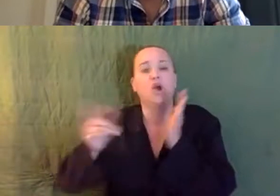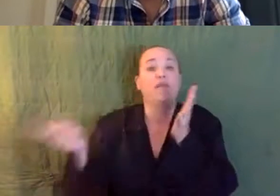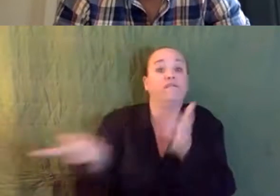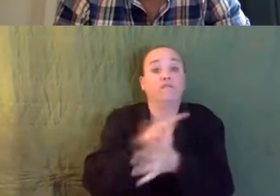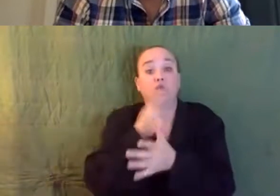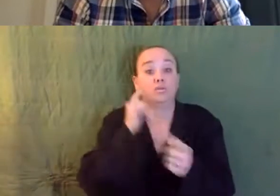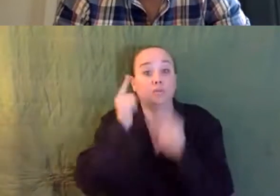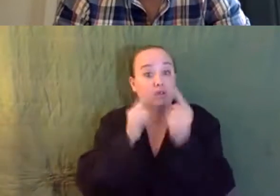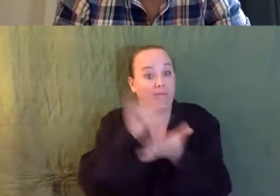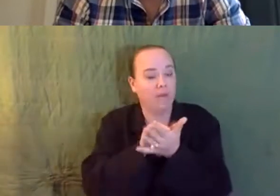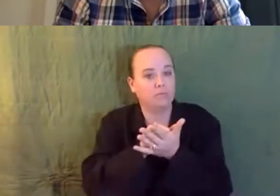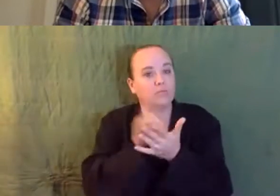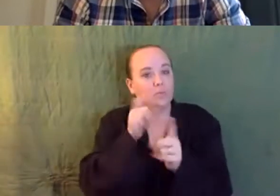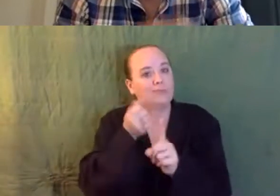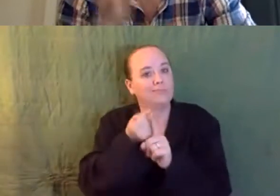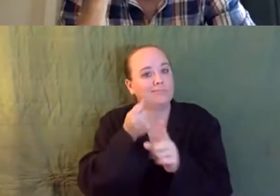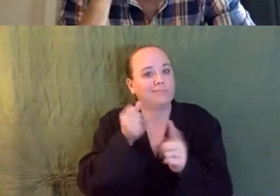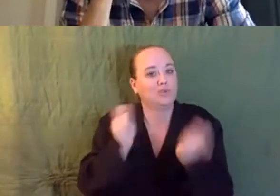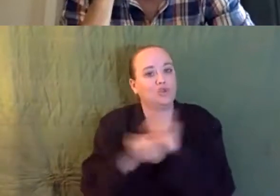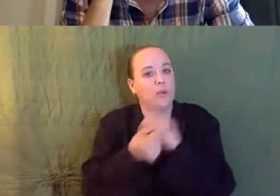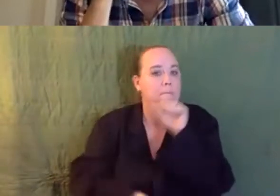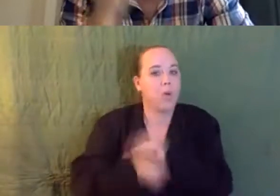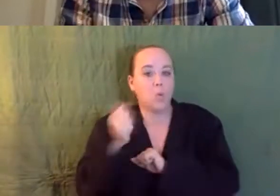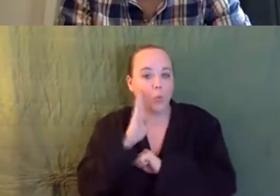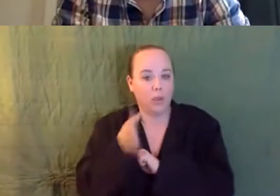difference. Great, thank you.